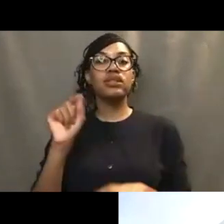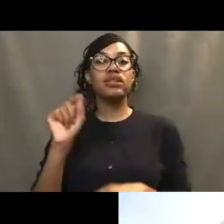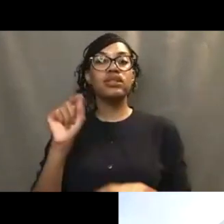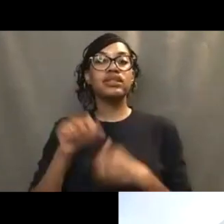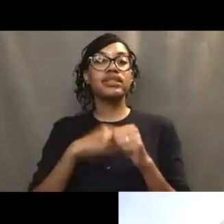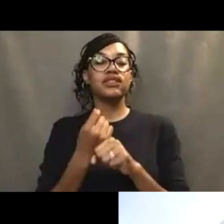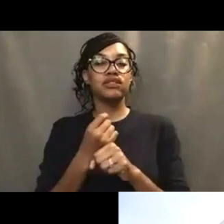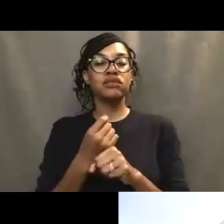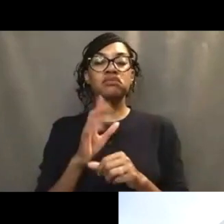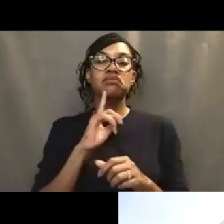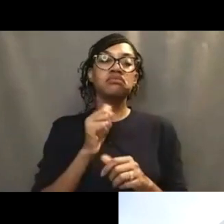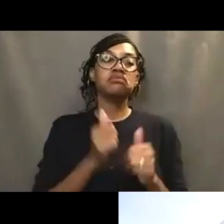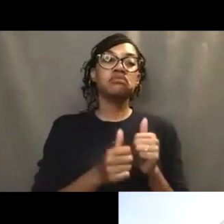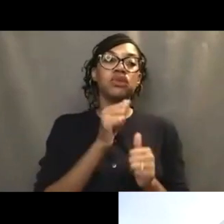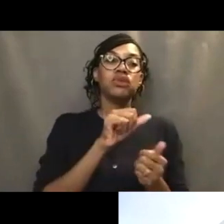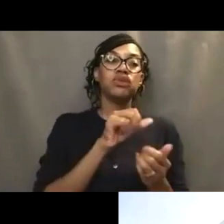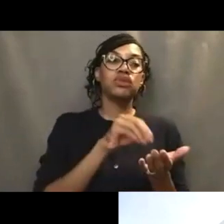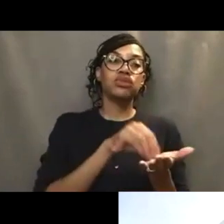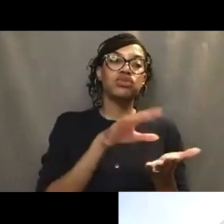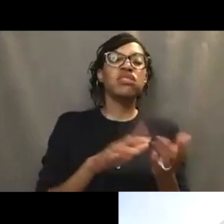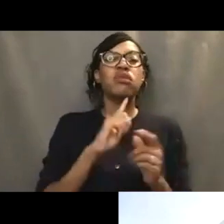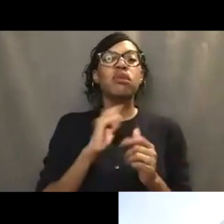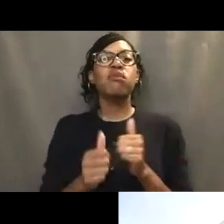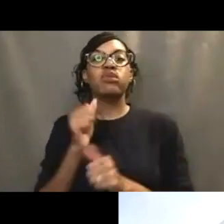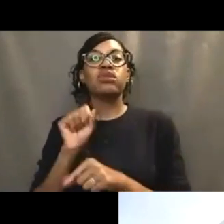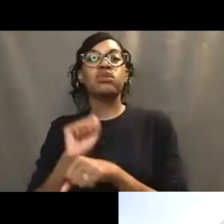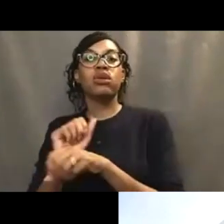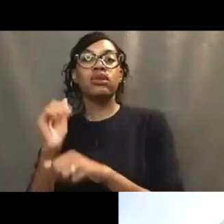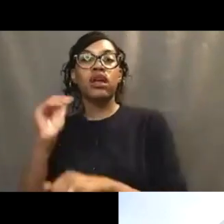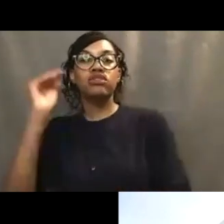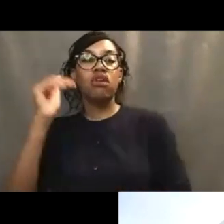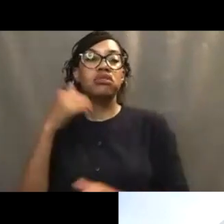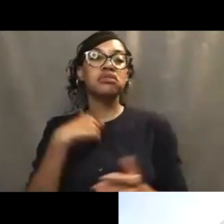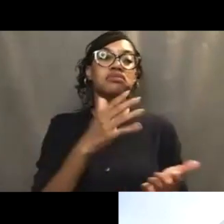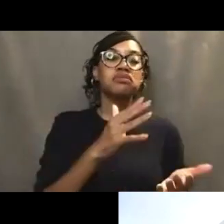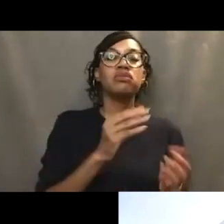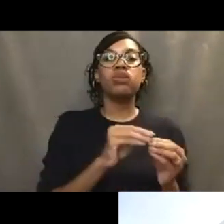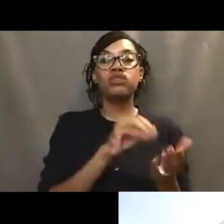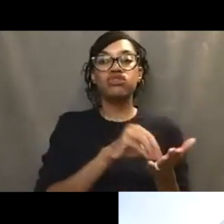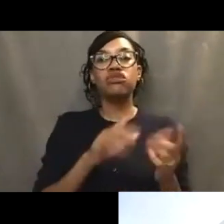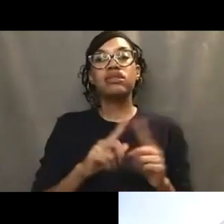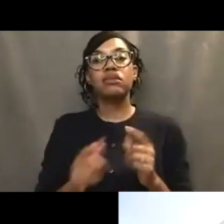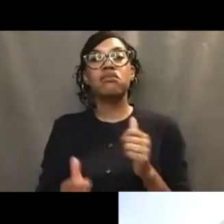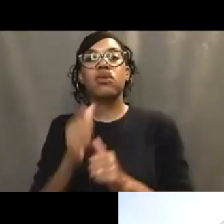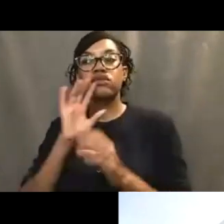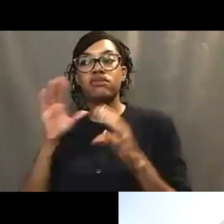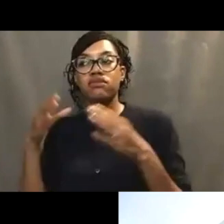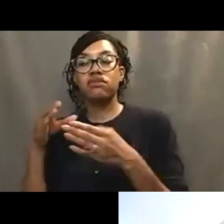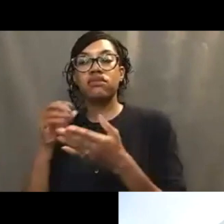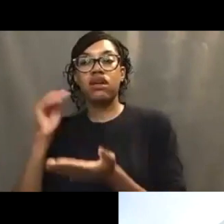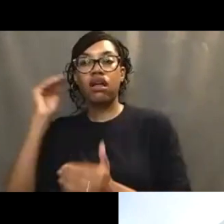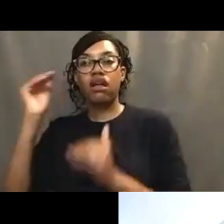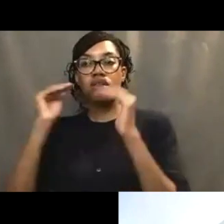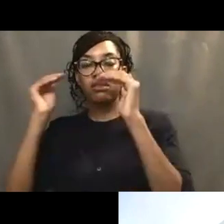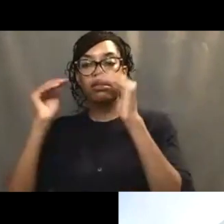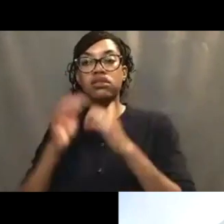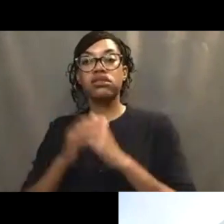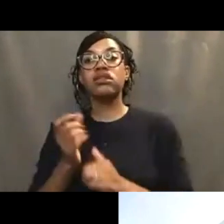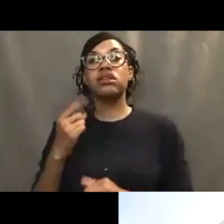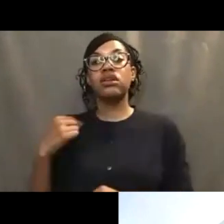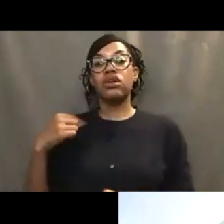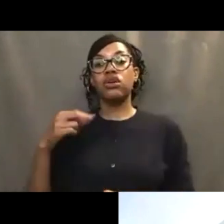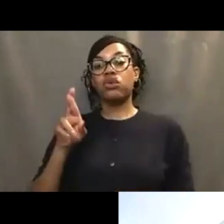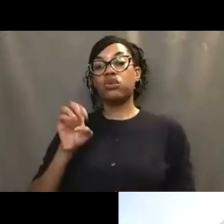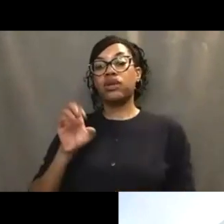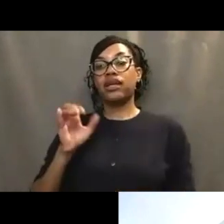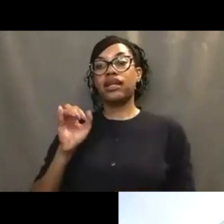adults. And so, because Reclaim Our Schools Los Angeles had been in existence for 2 years, you